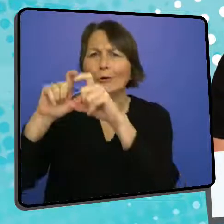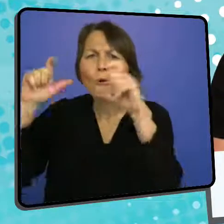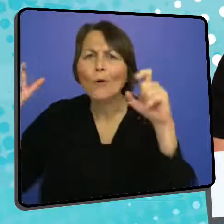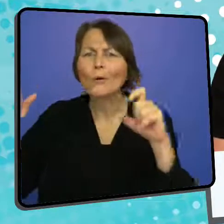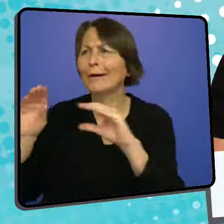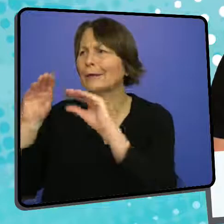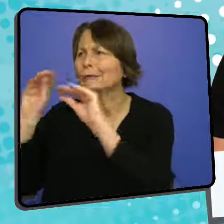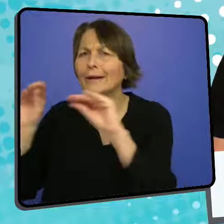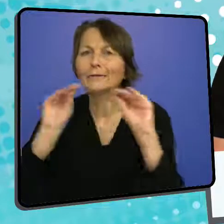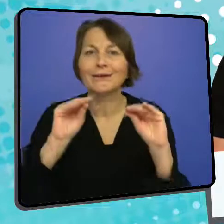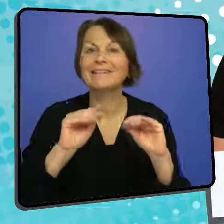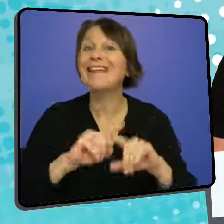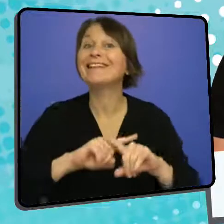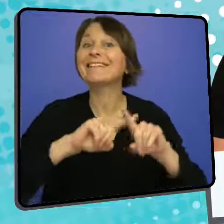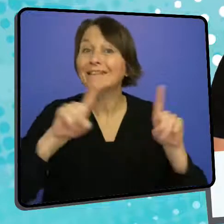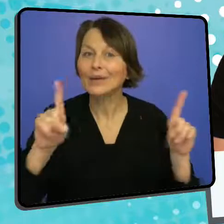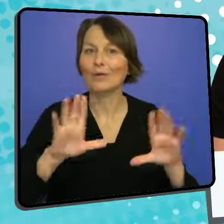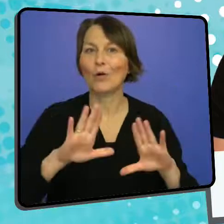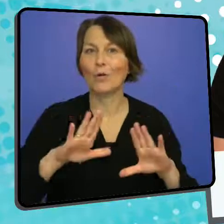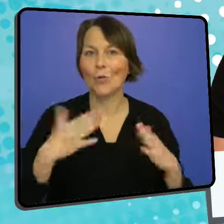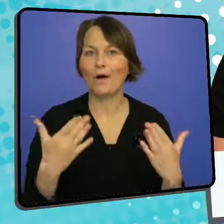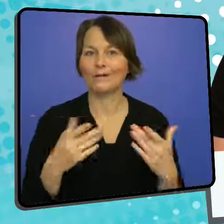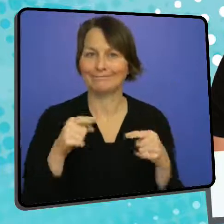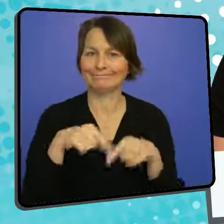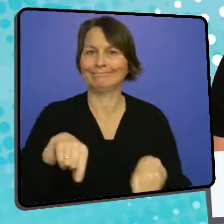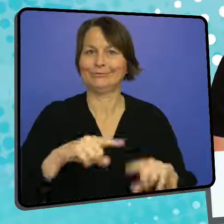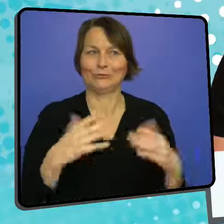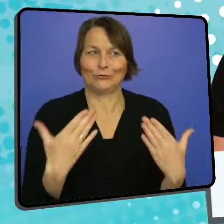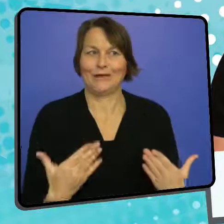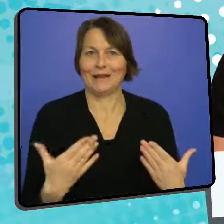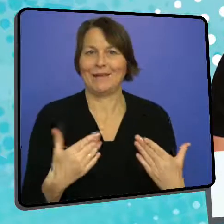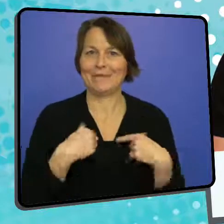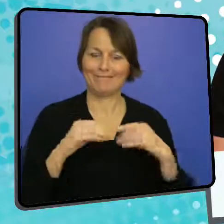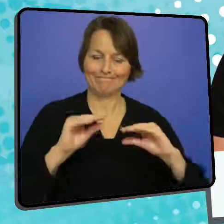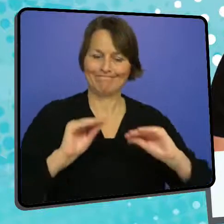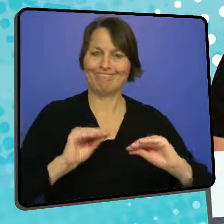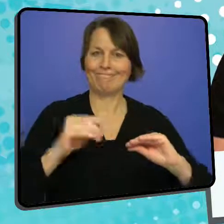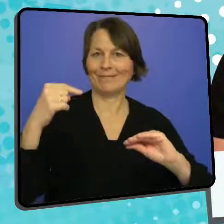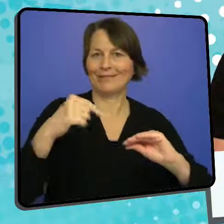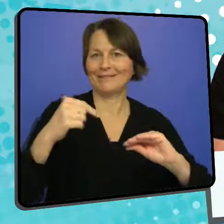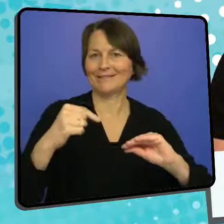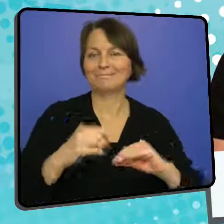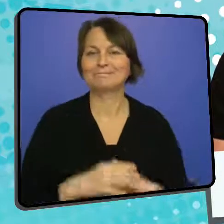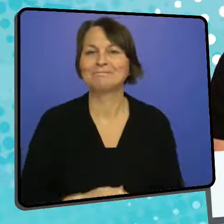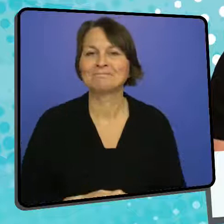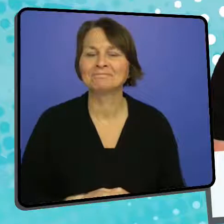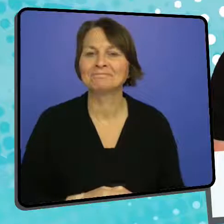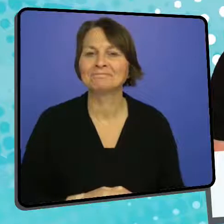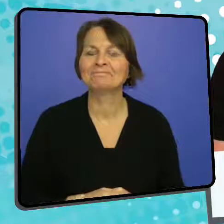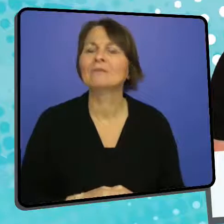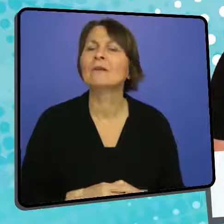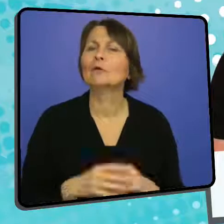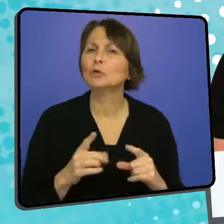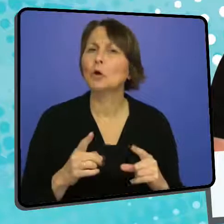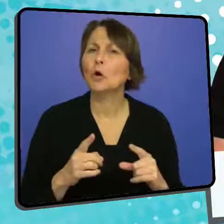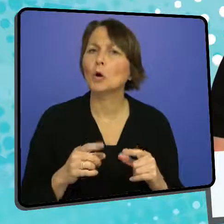what I do today. And as Amy said, I've been in the space for quite some time